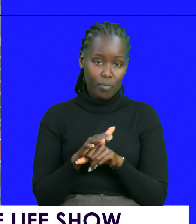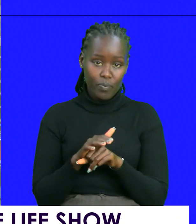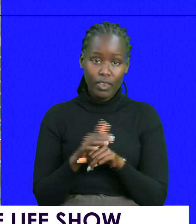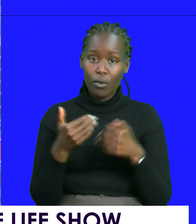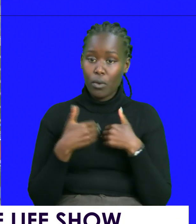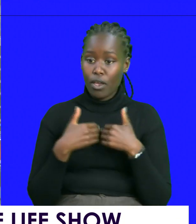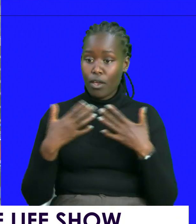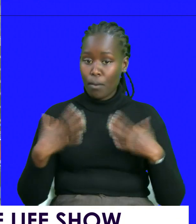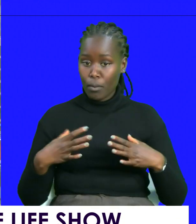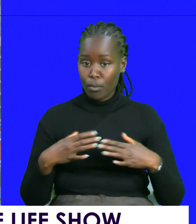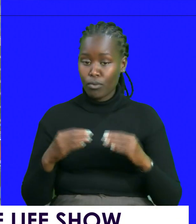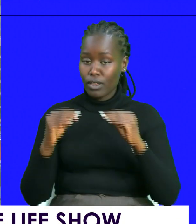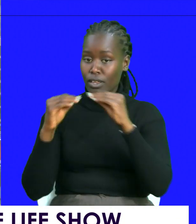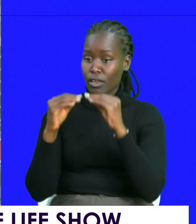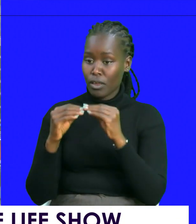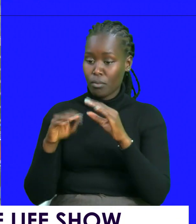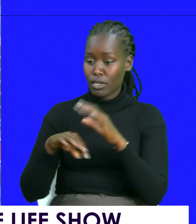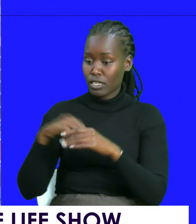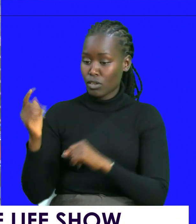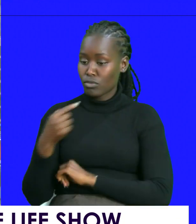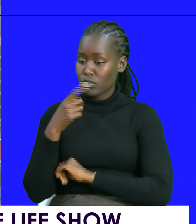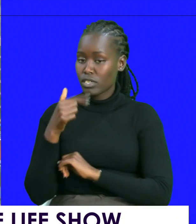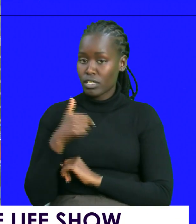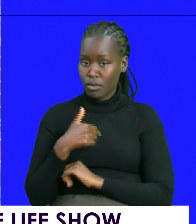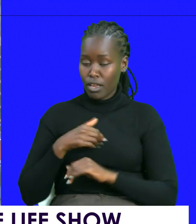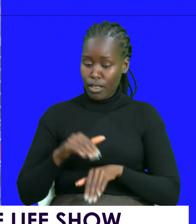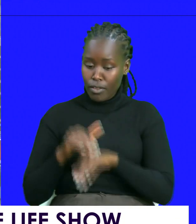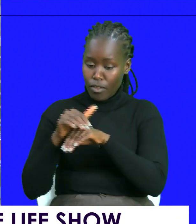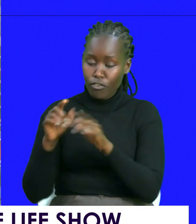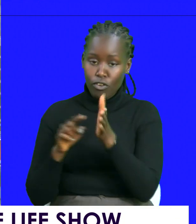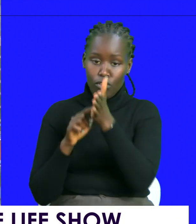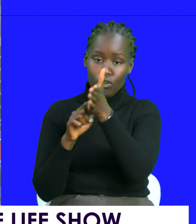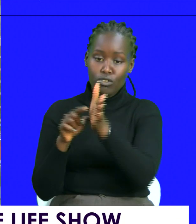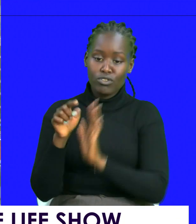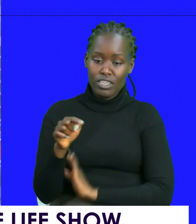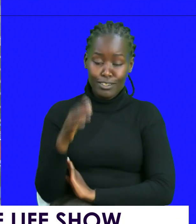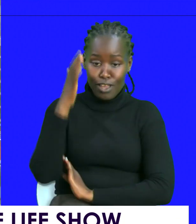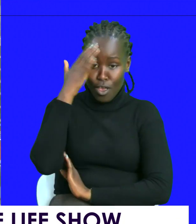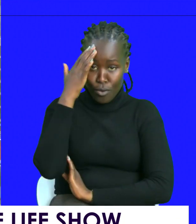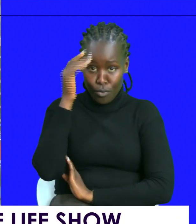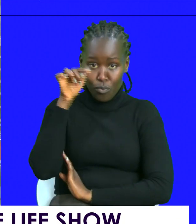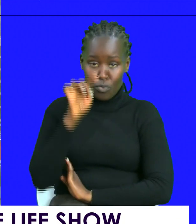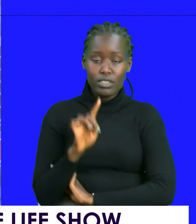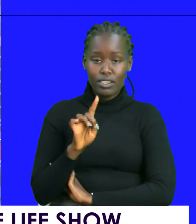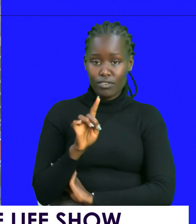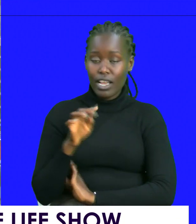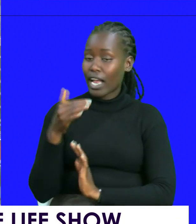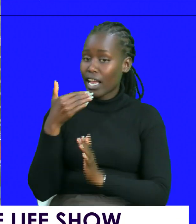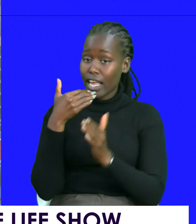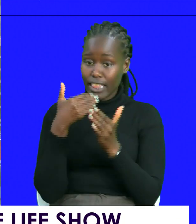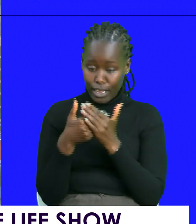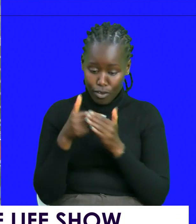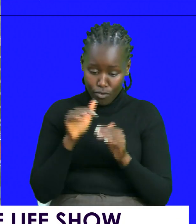people that I've met out there that have told me they follow this show. You know yourselves. Thank you